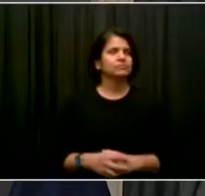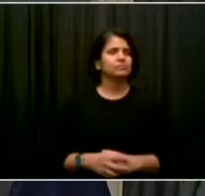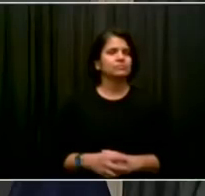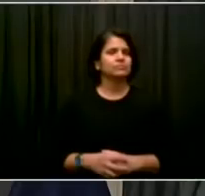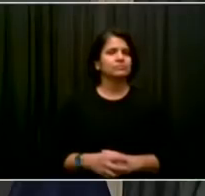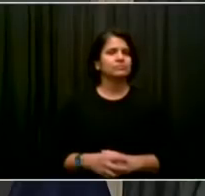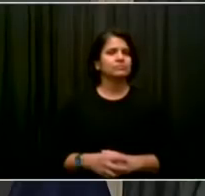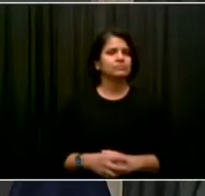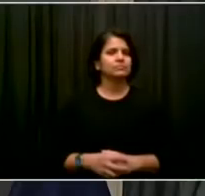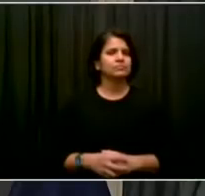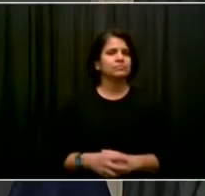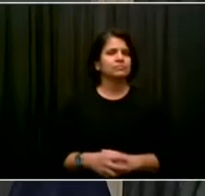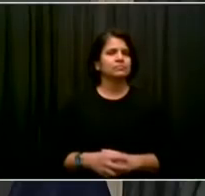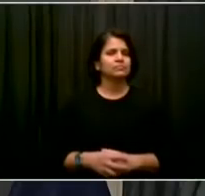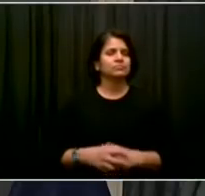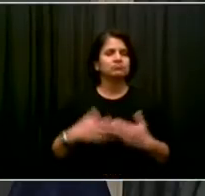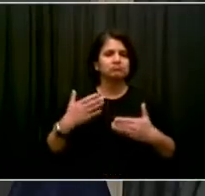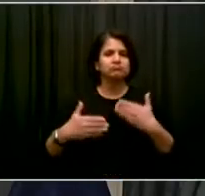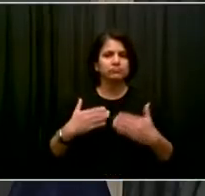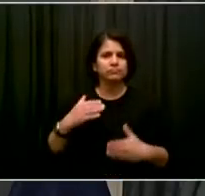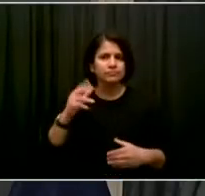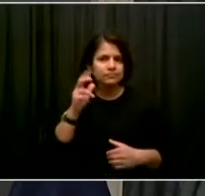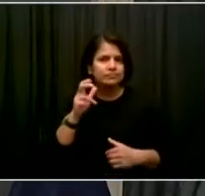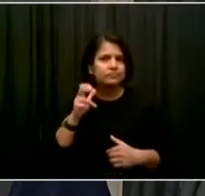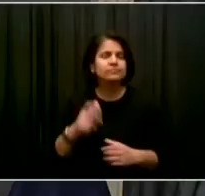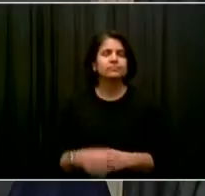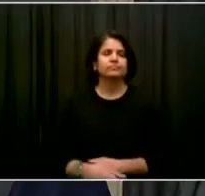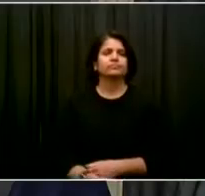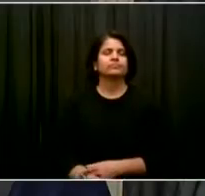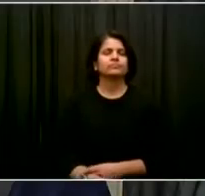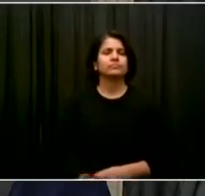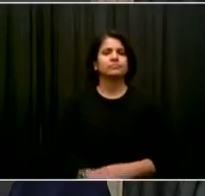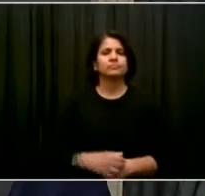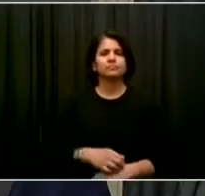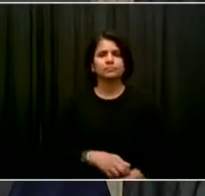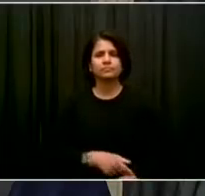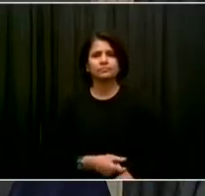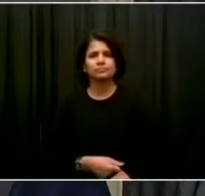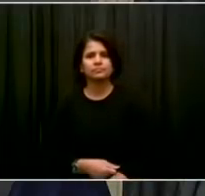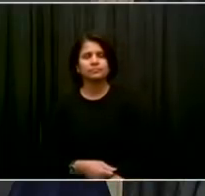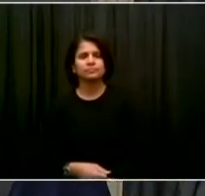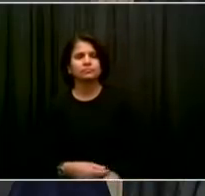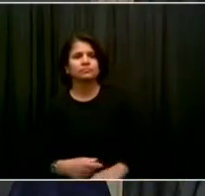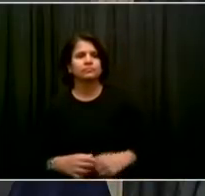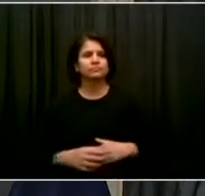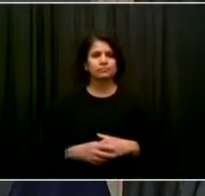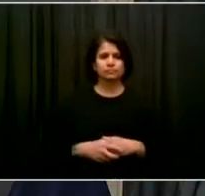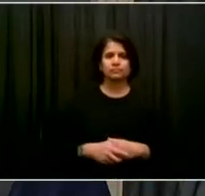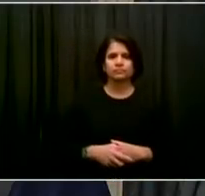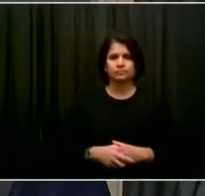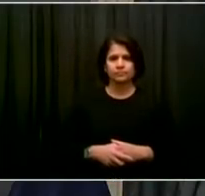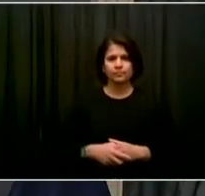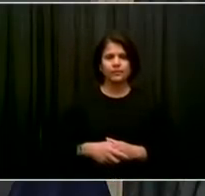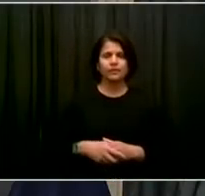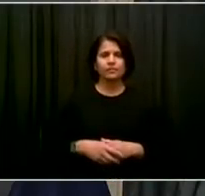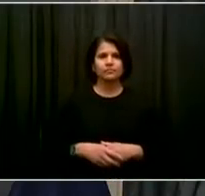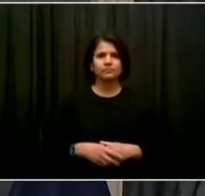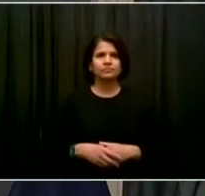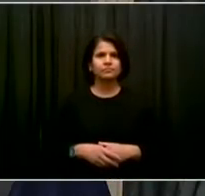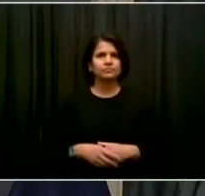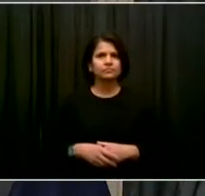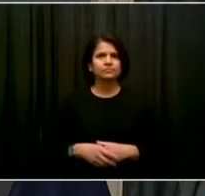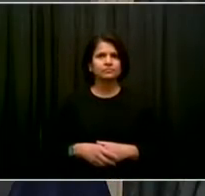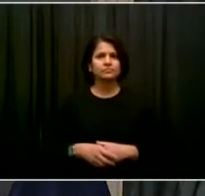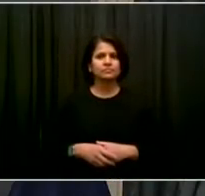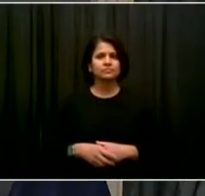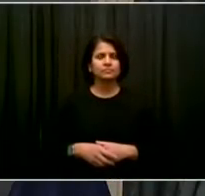attributing COVID, or what do you attribute this 25% lack of attendance at schools? What's going